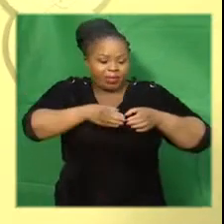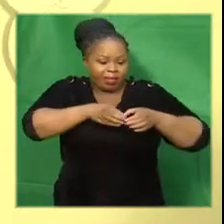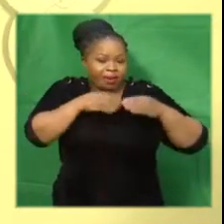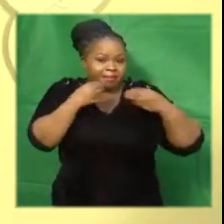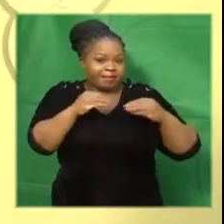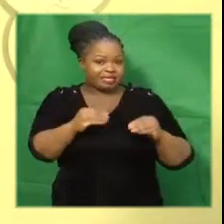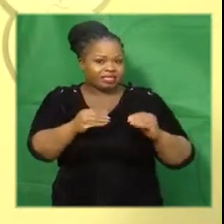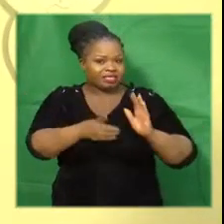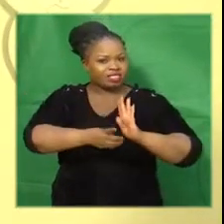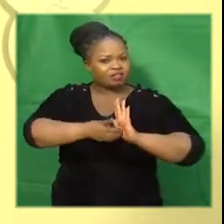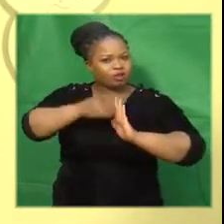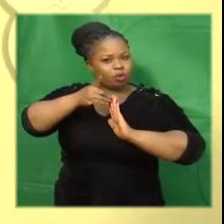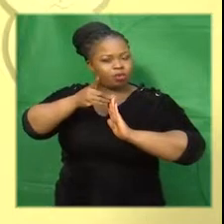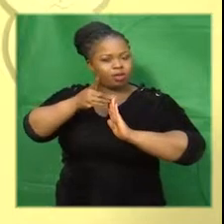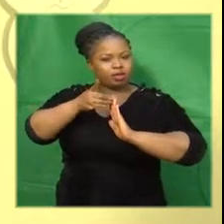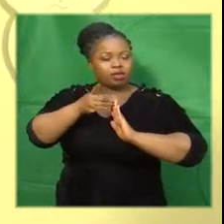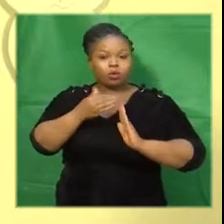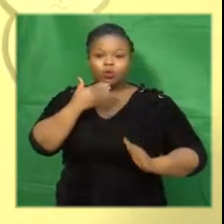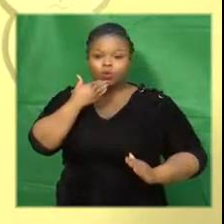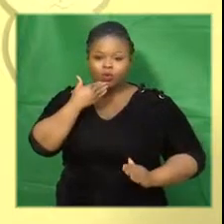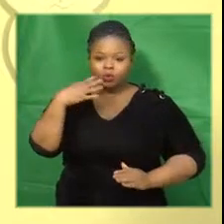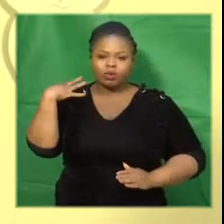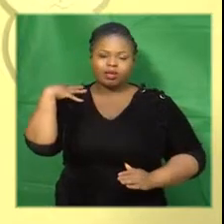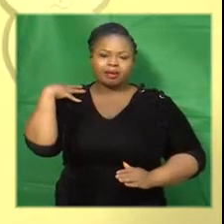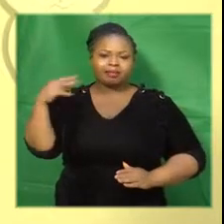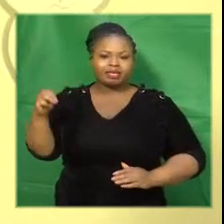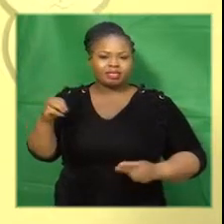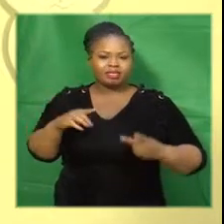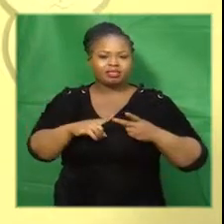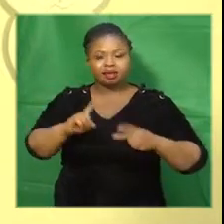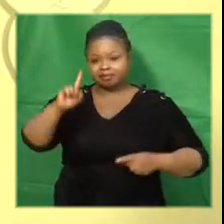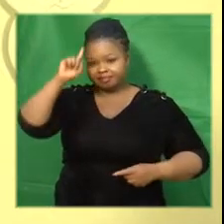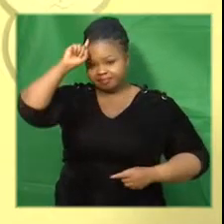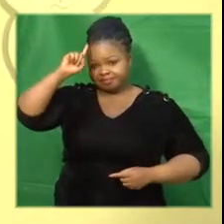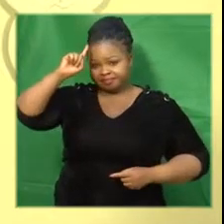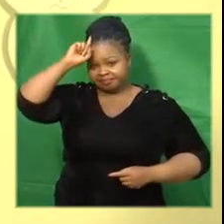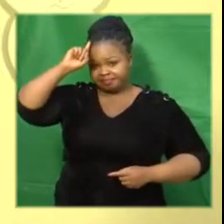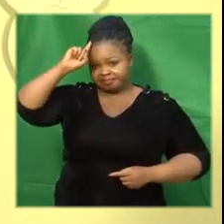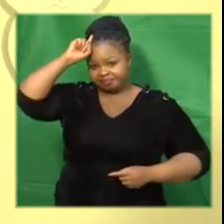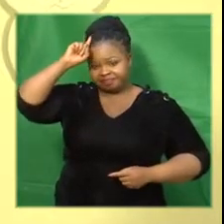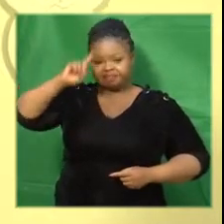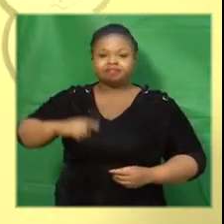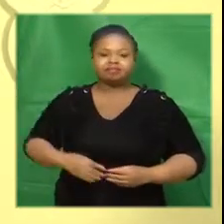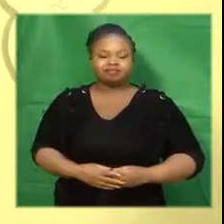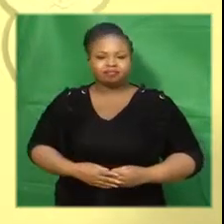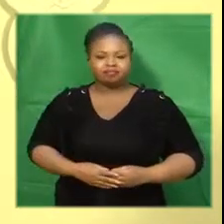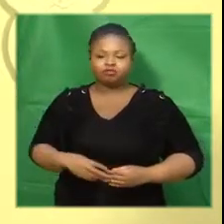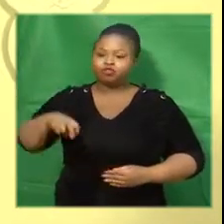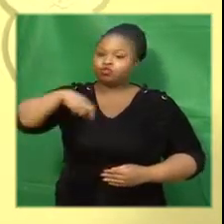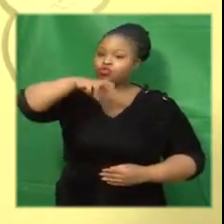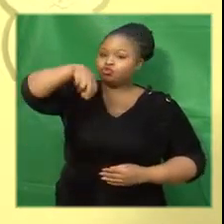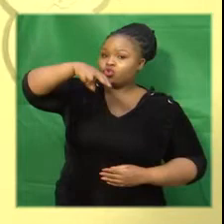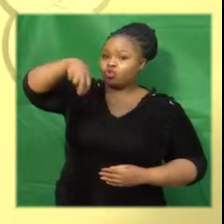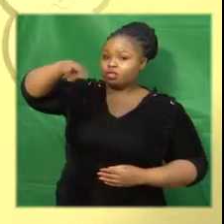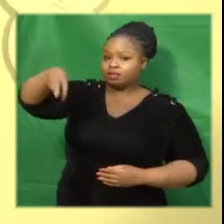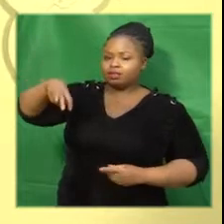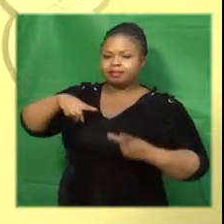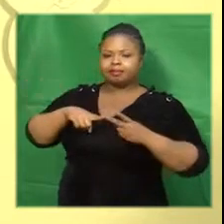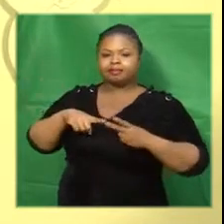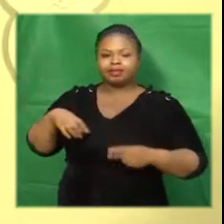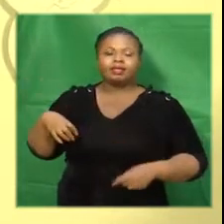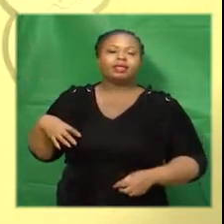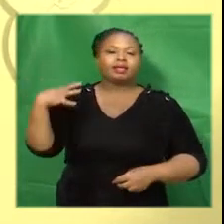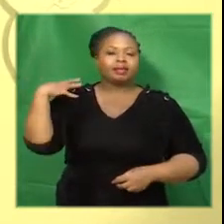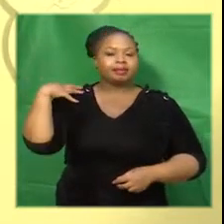Development, Minister Stella Ndabeni-Abrahams, Tourism, Ms. Lindiwe